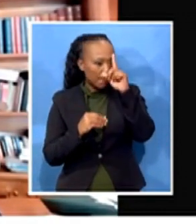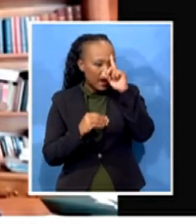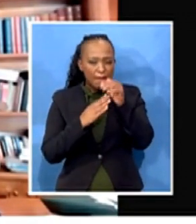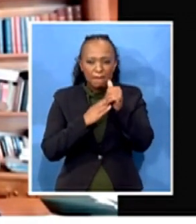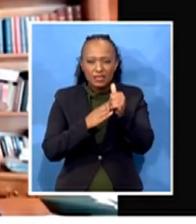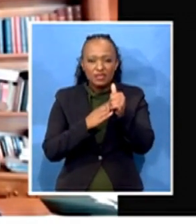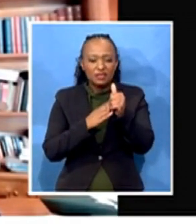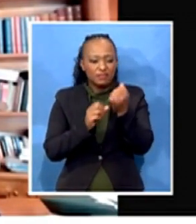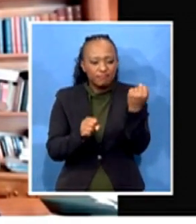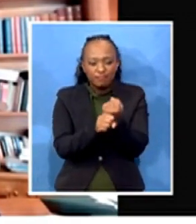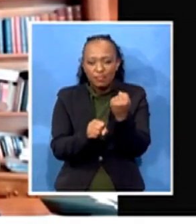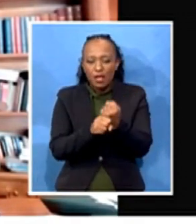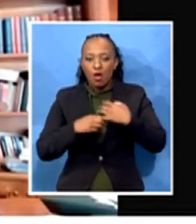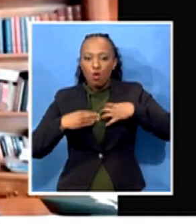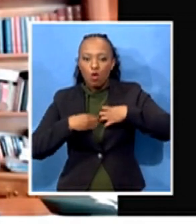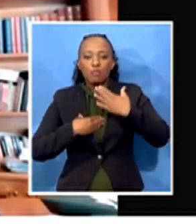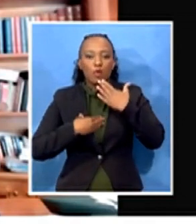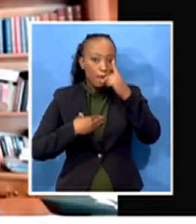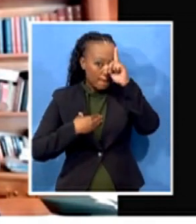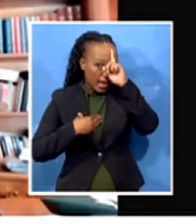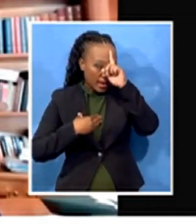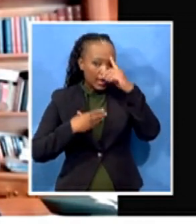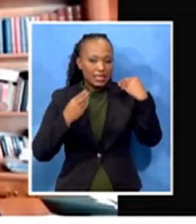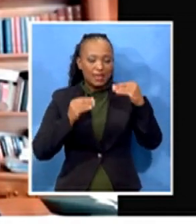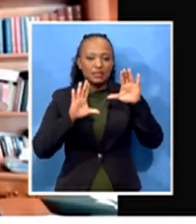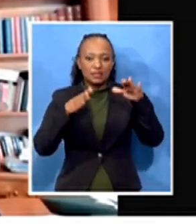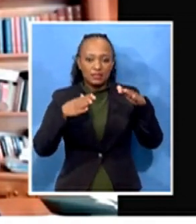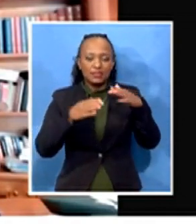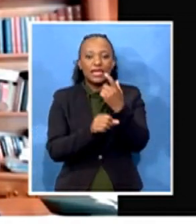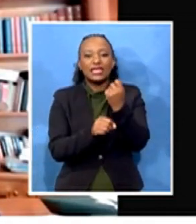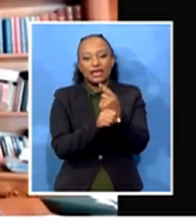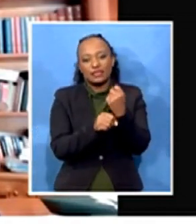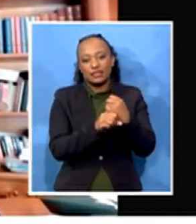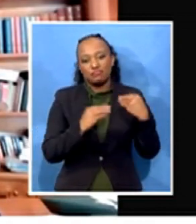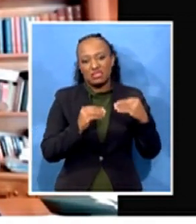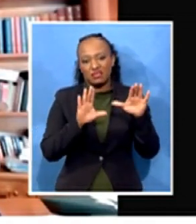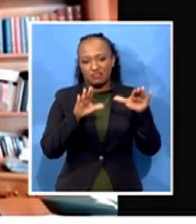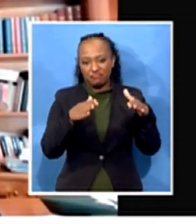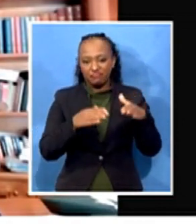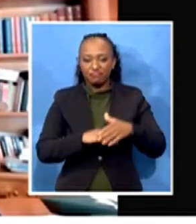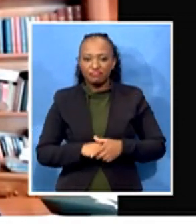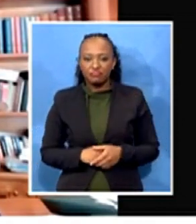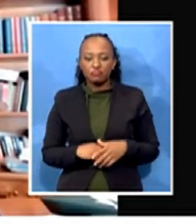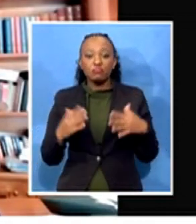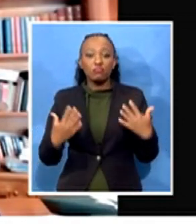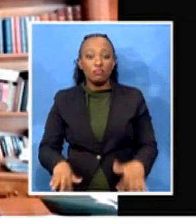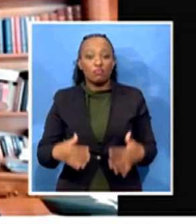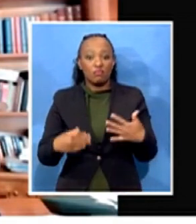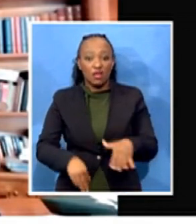industry, that is the taxi industry. Highly empowered,